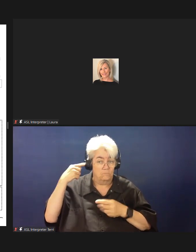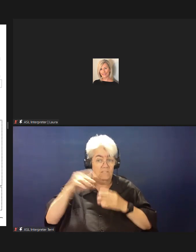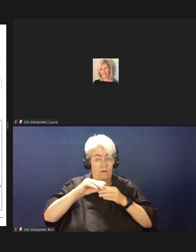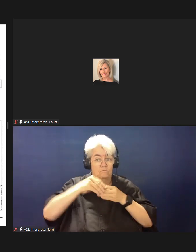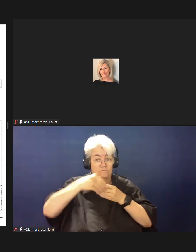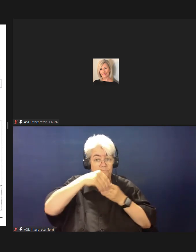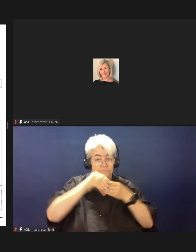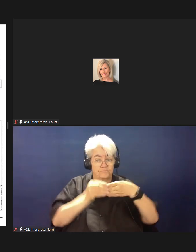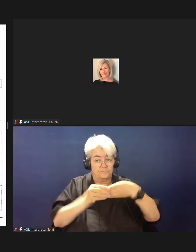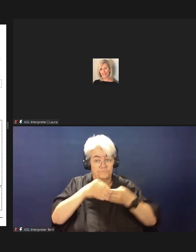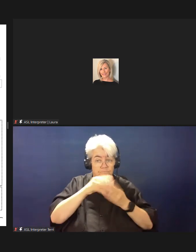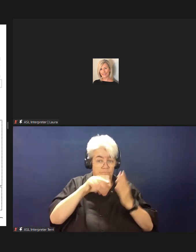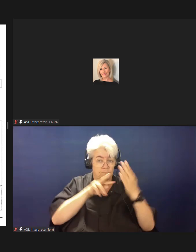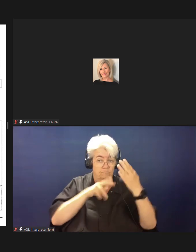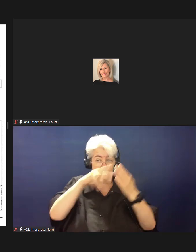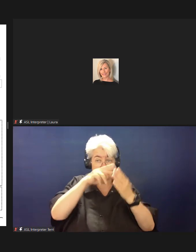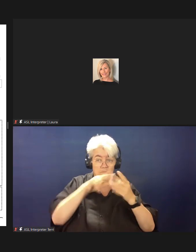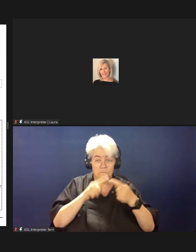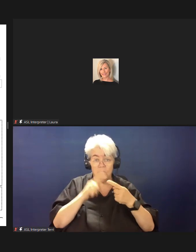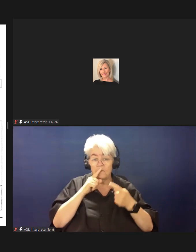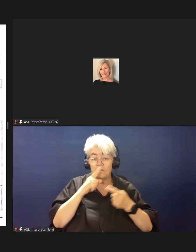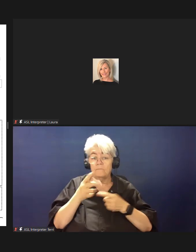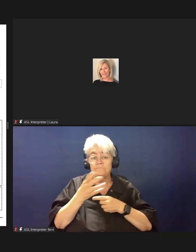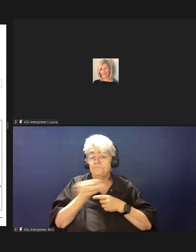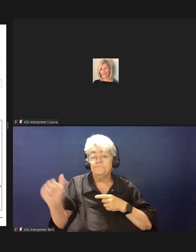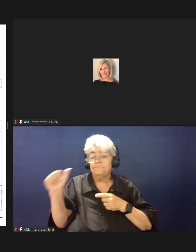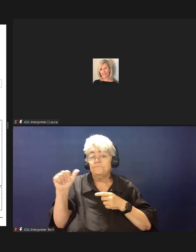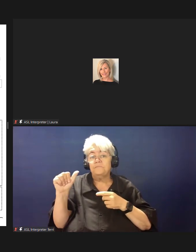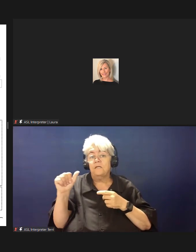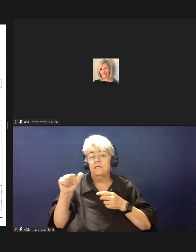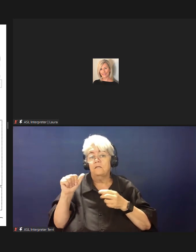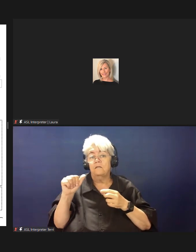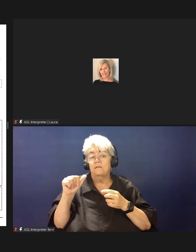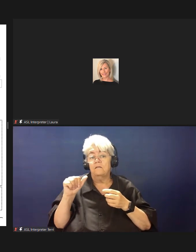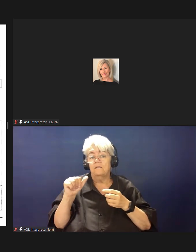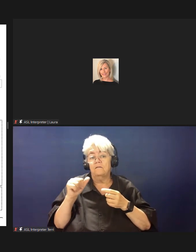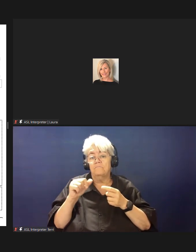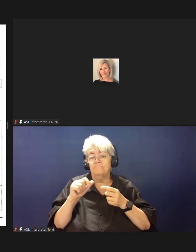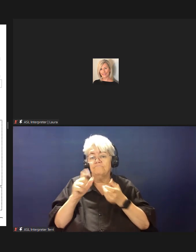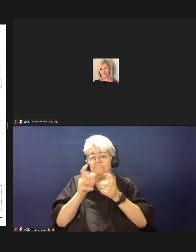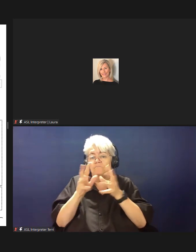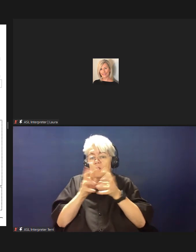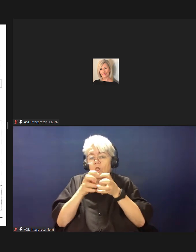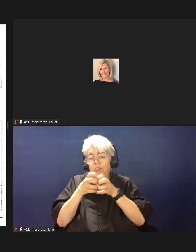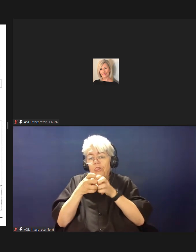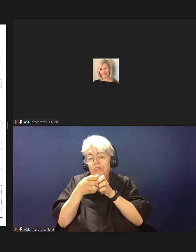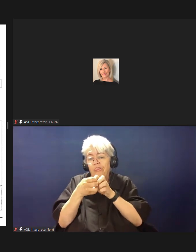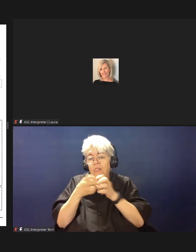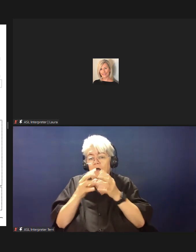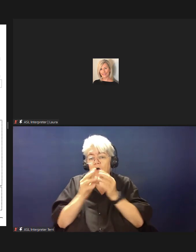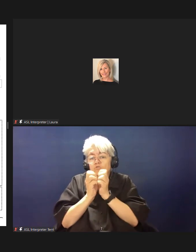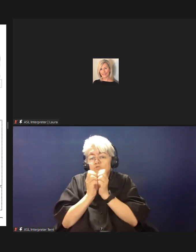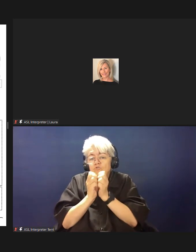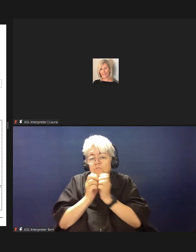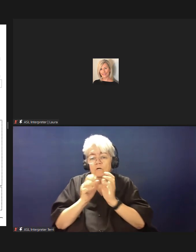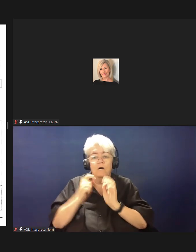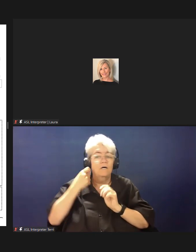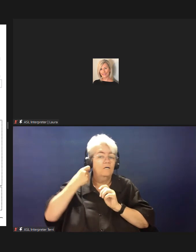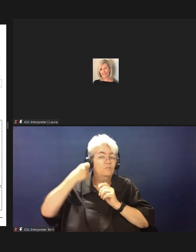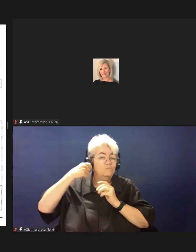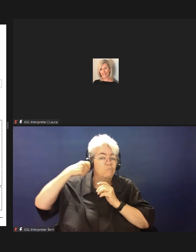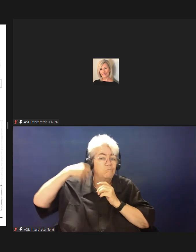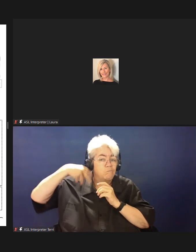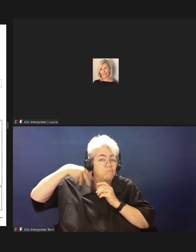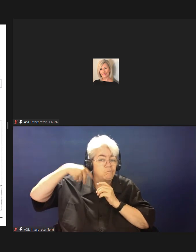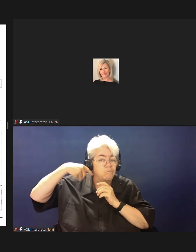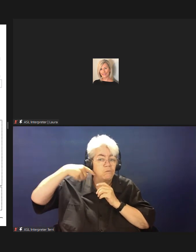earlier, and look for any deformities or drainage or any visible blockage.